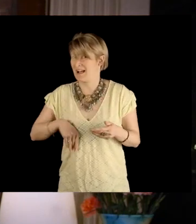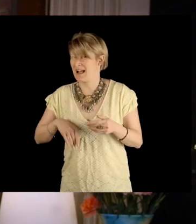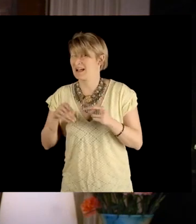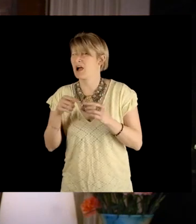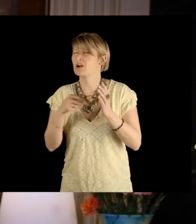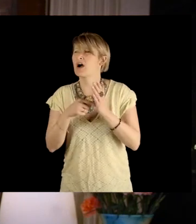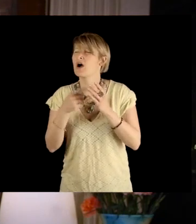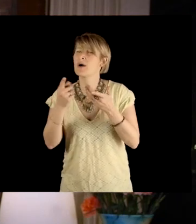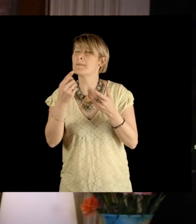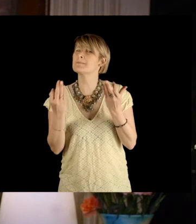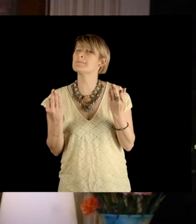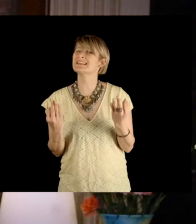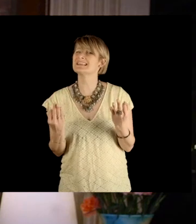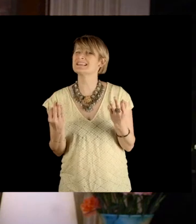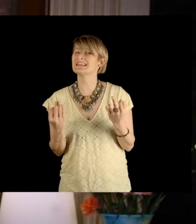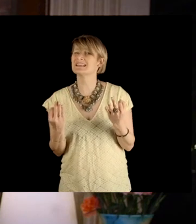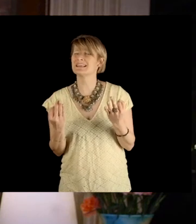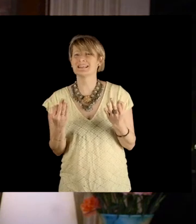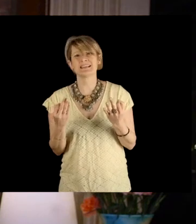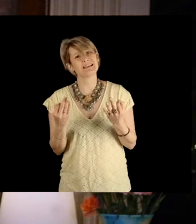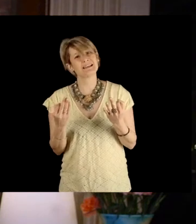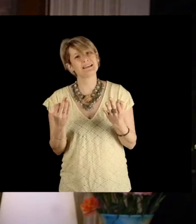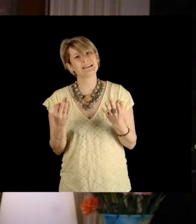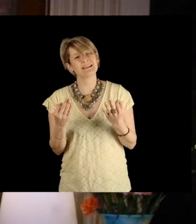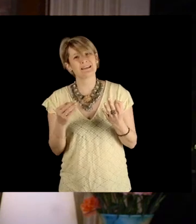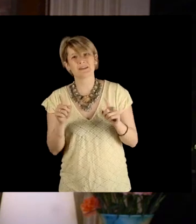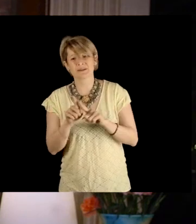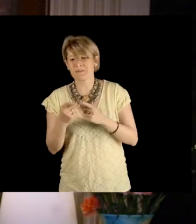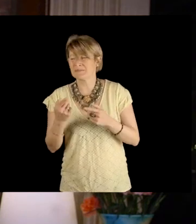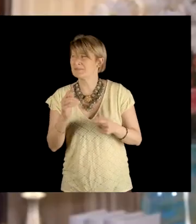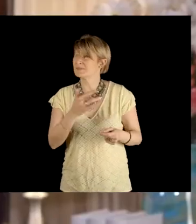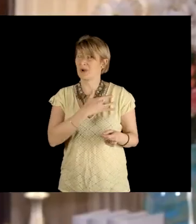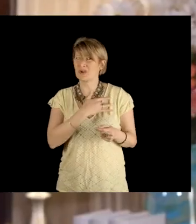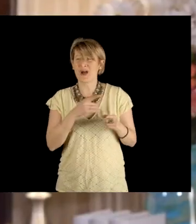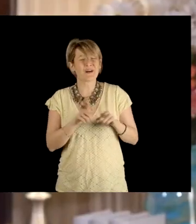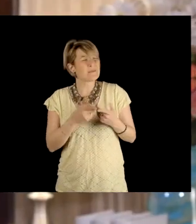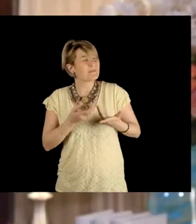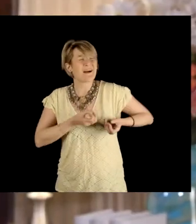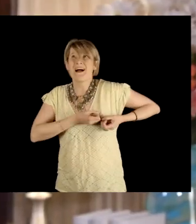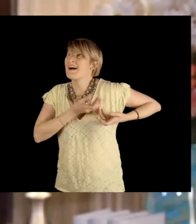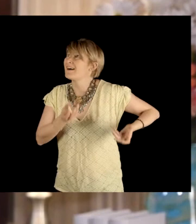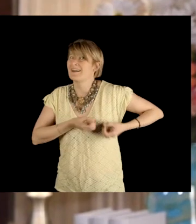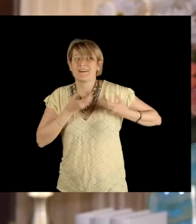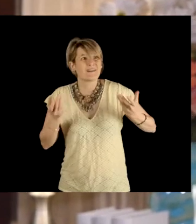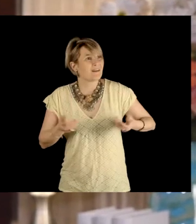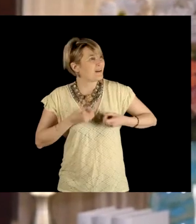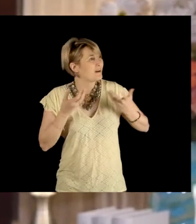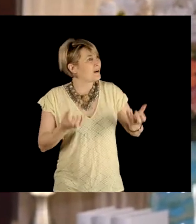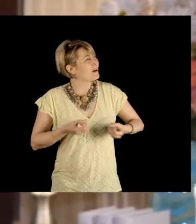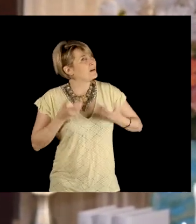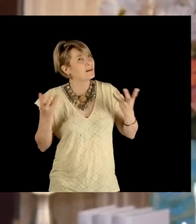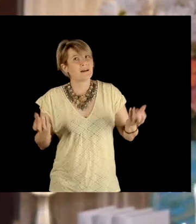meditate, do it with a joyful heart, joyful attitude. Meditation must be a